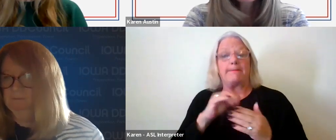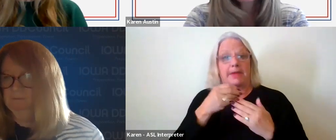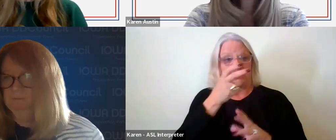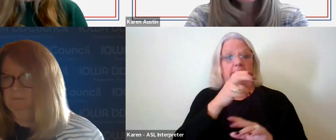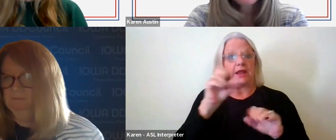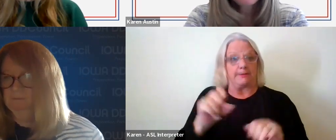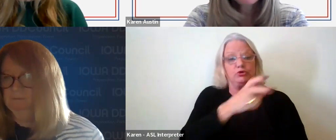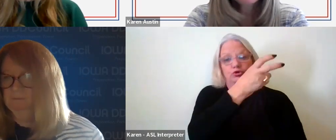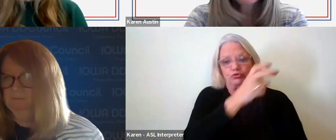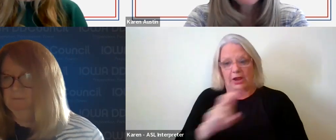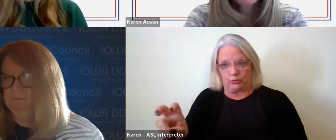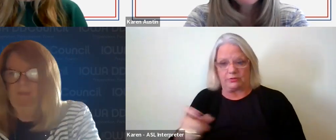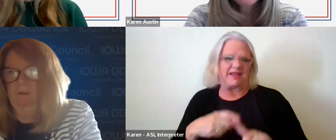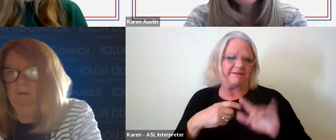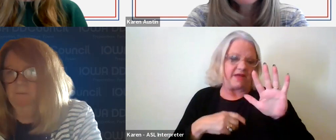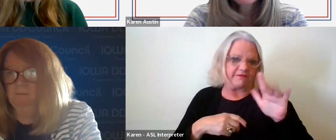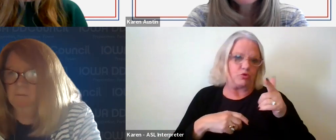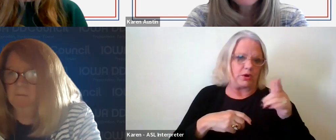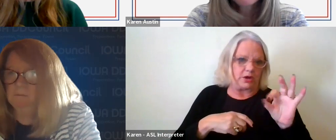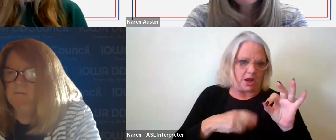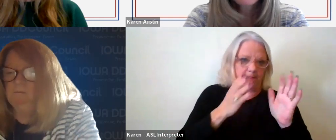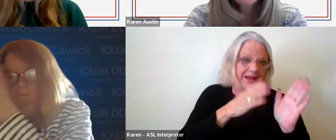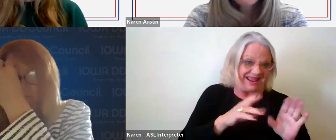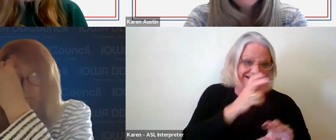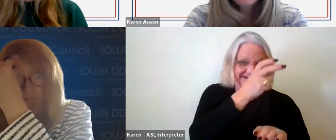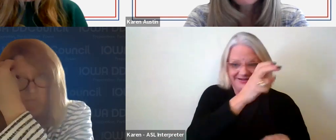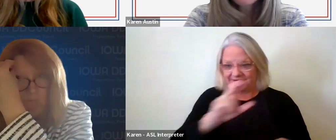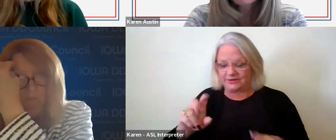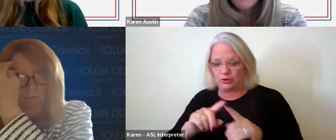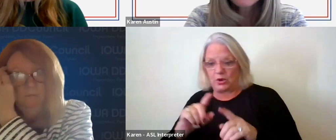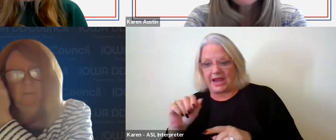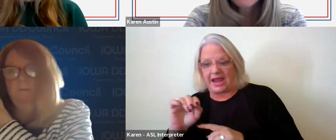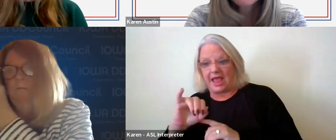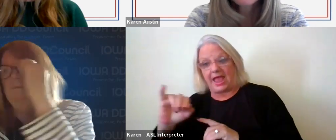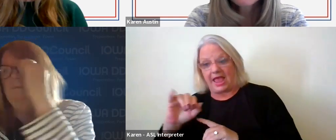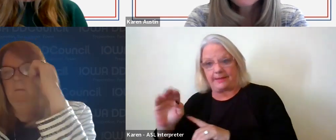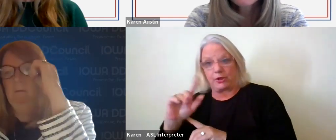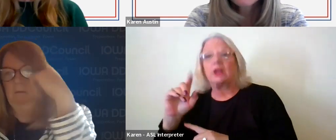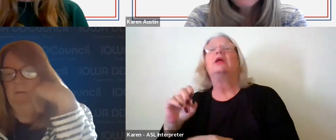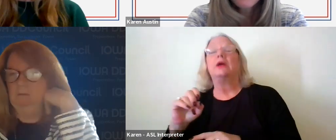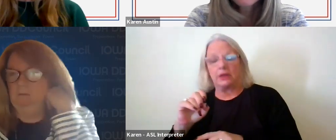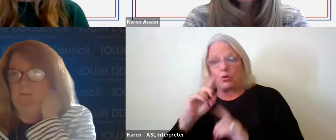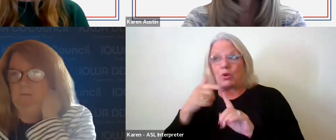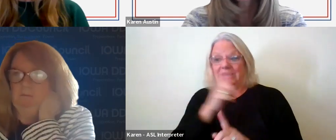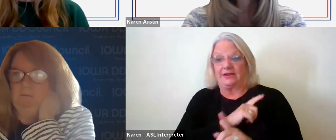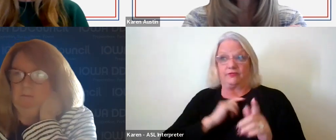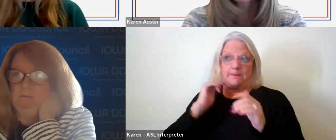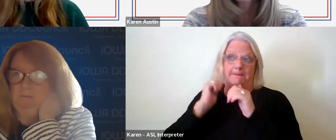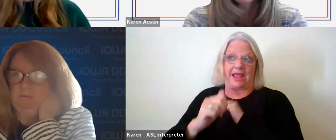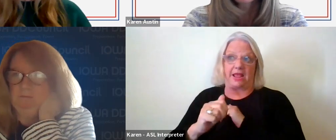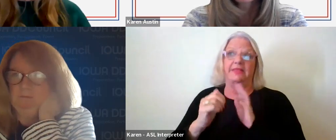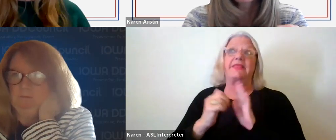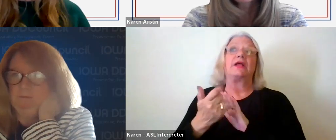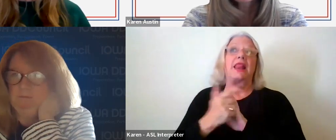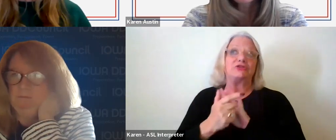of transferring a 529 plan into an ABLE plan. When they passed that legislation, they basically